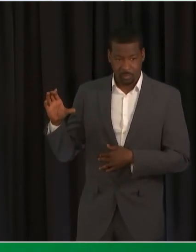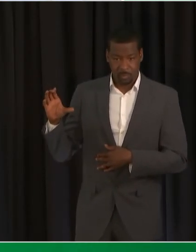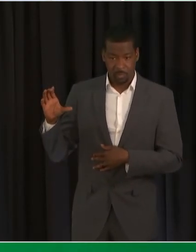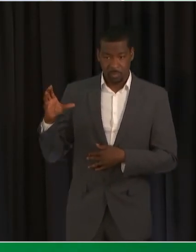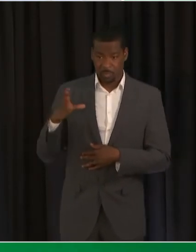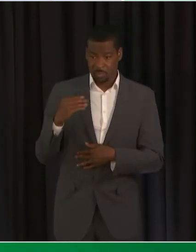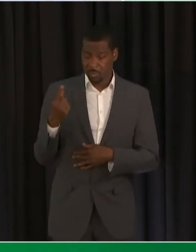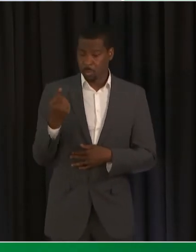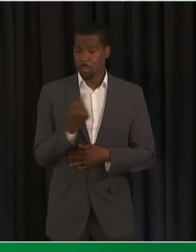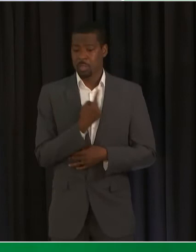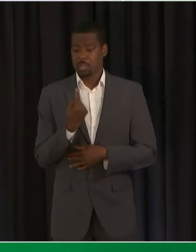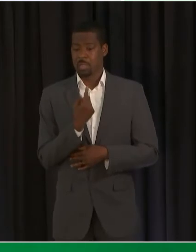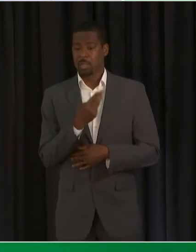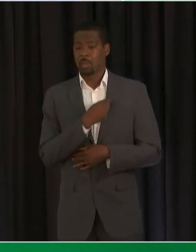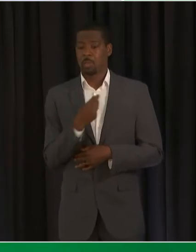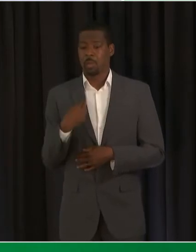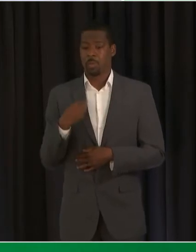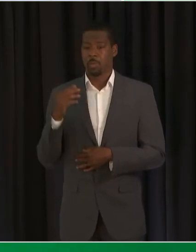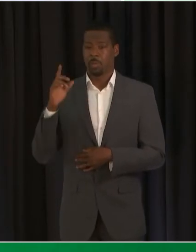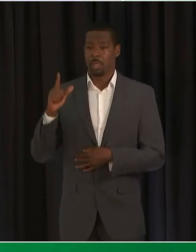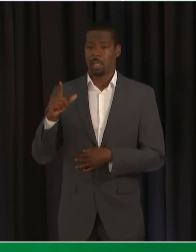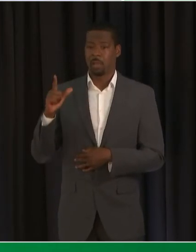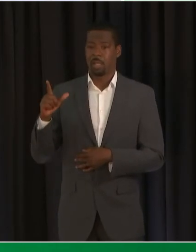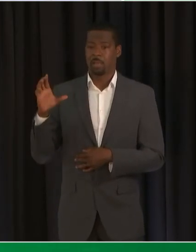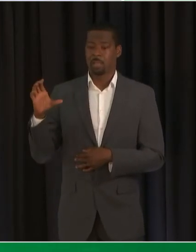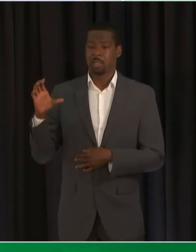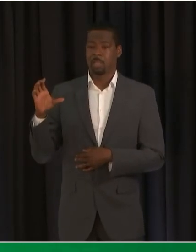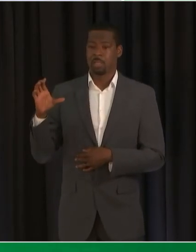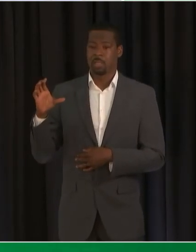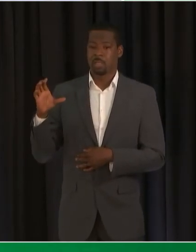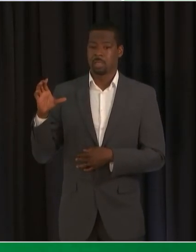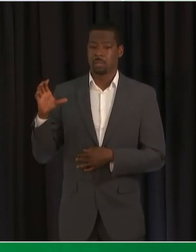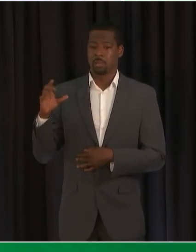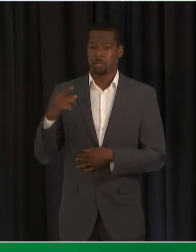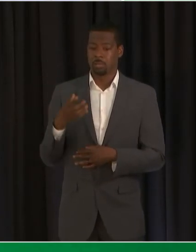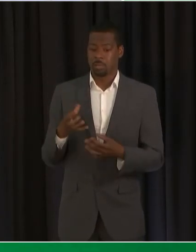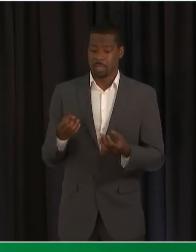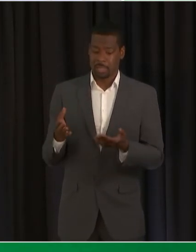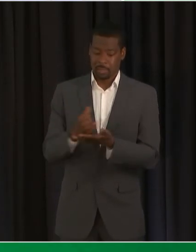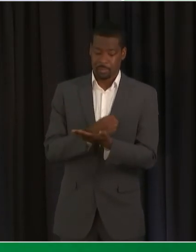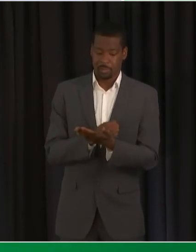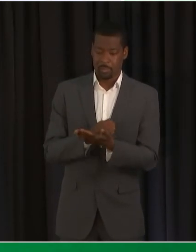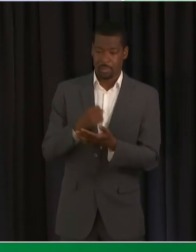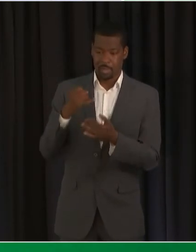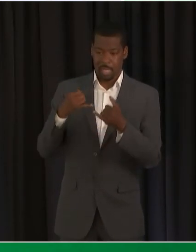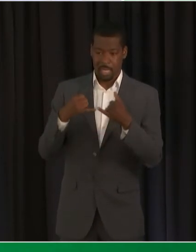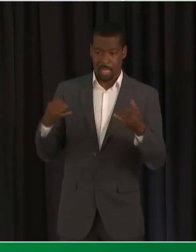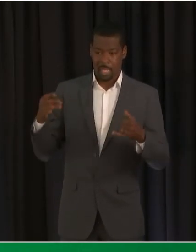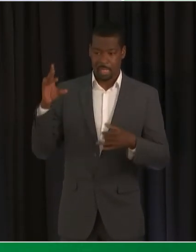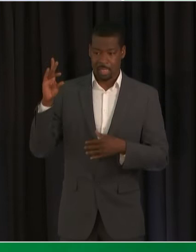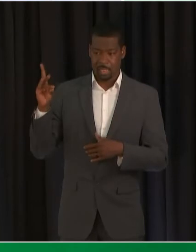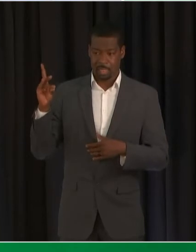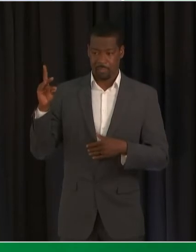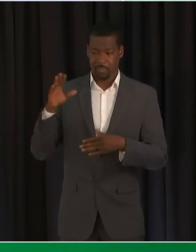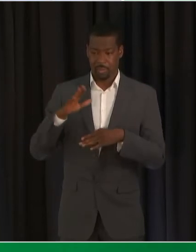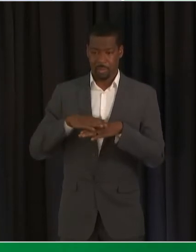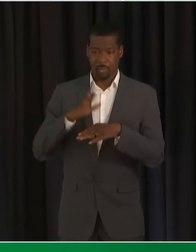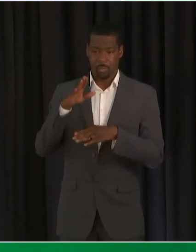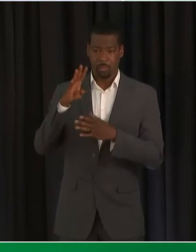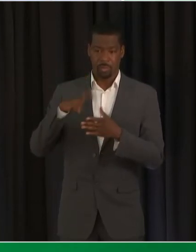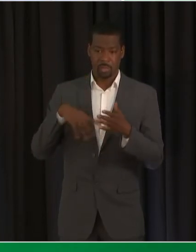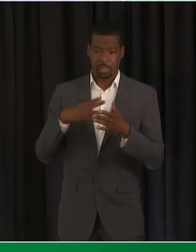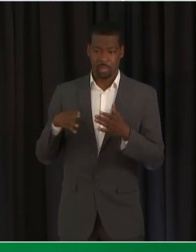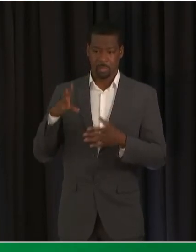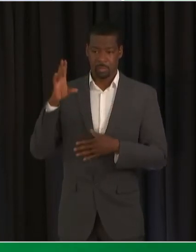let's say you're even a single member LLC. So you'll take the gross income, line 7 on your Schedule